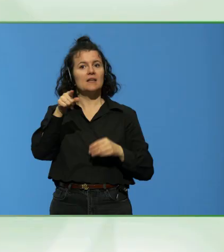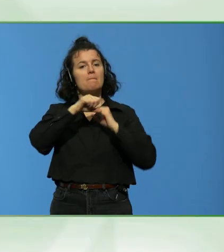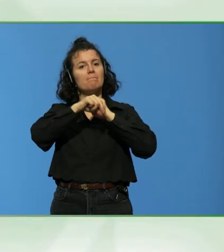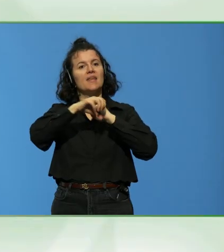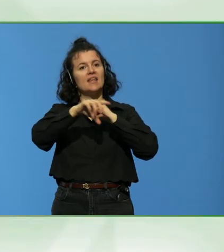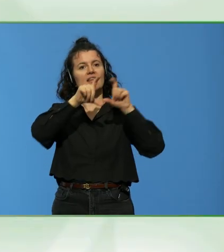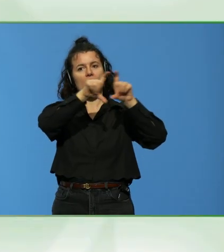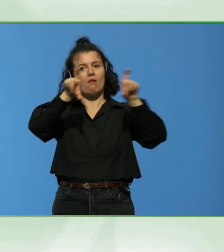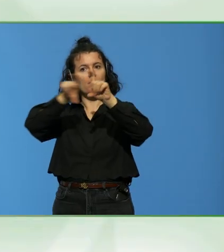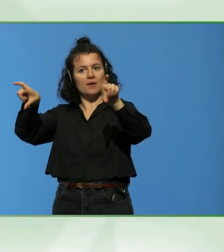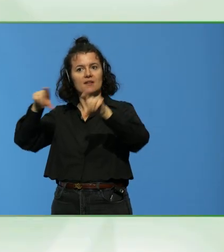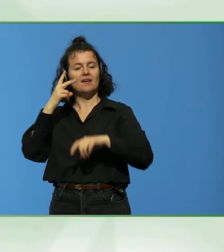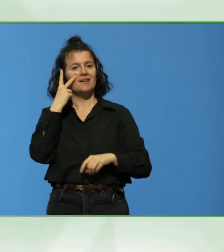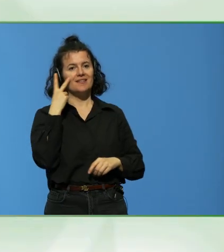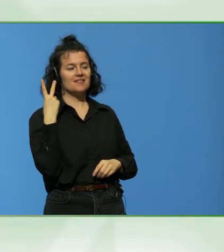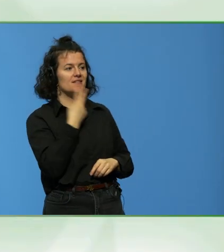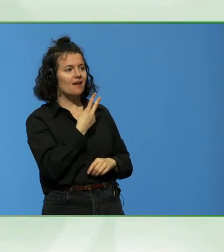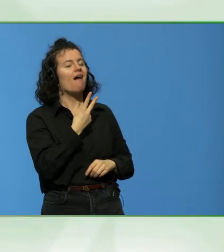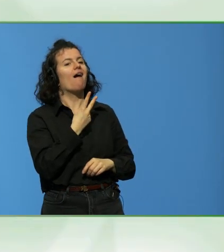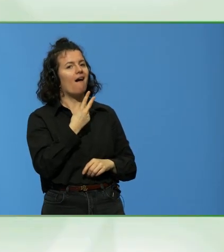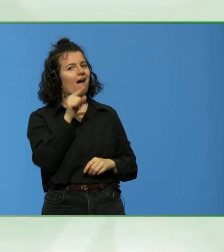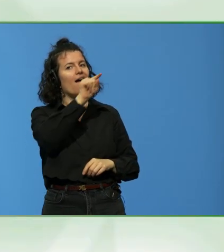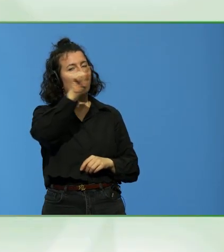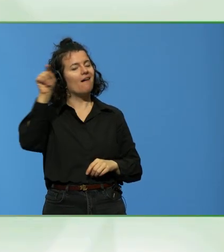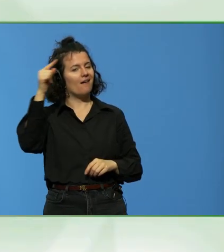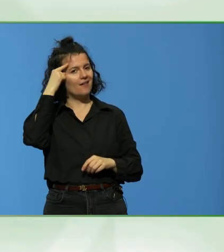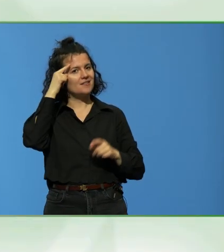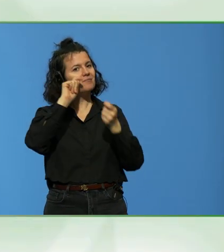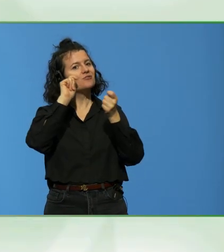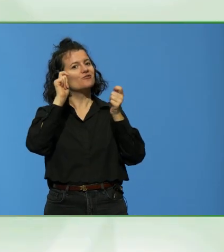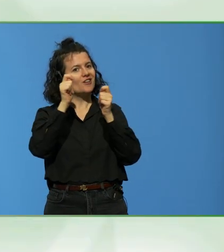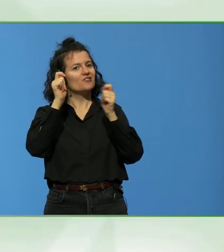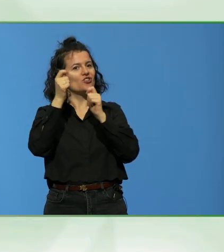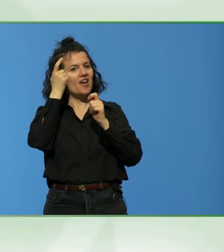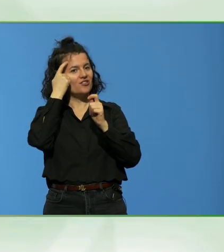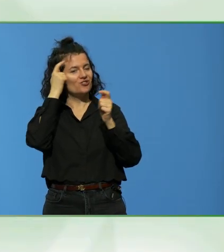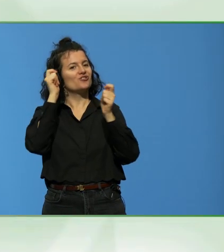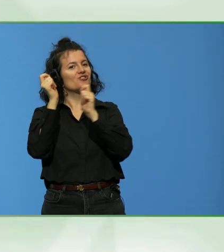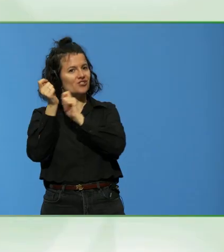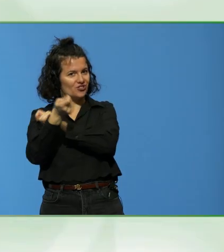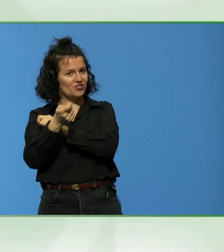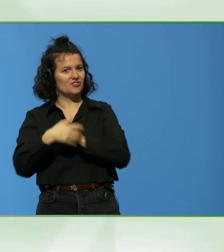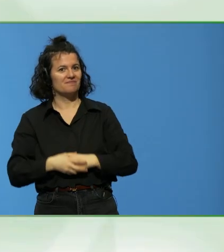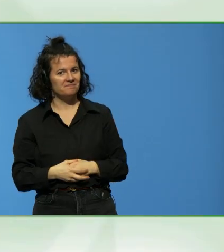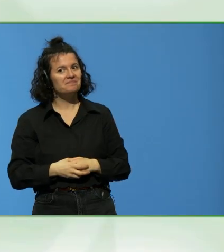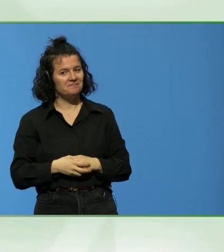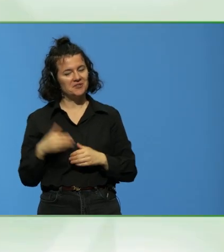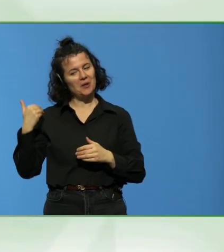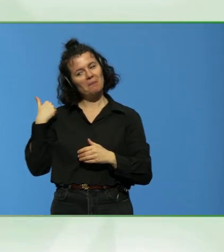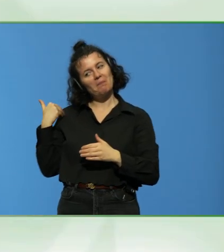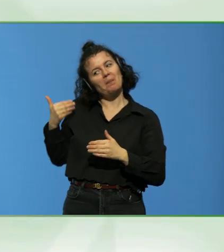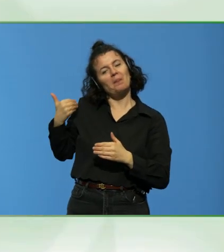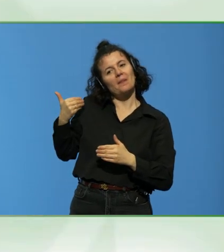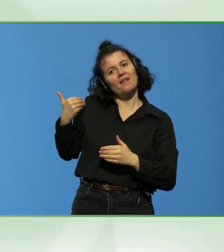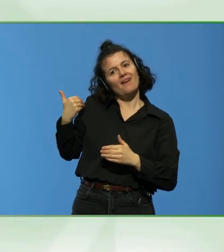companies, especially at the Austrian Broadcasting Corporation in the last years. There's also a new generation